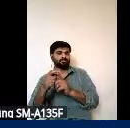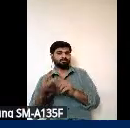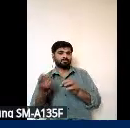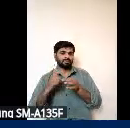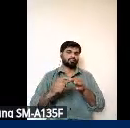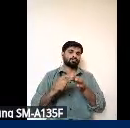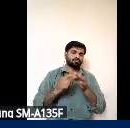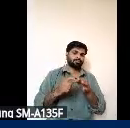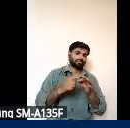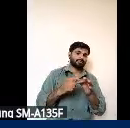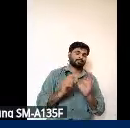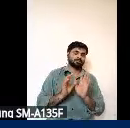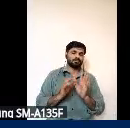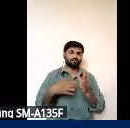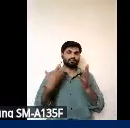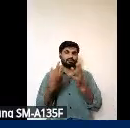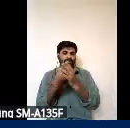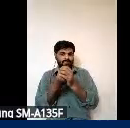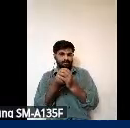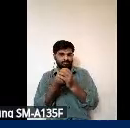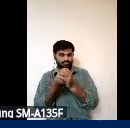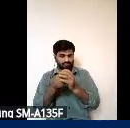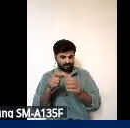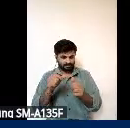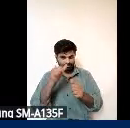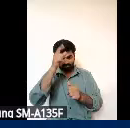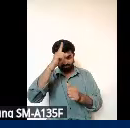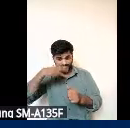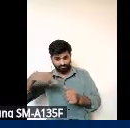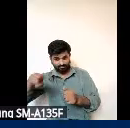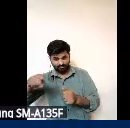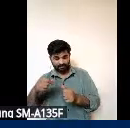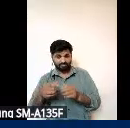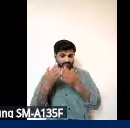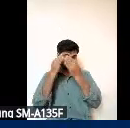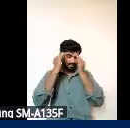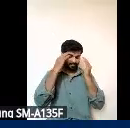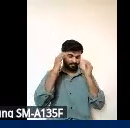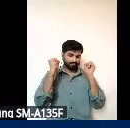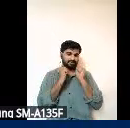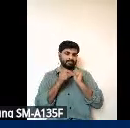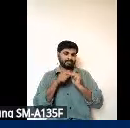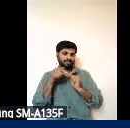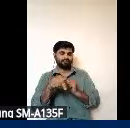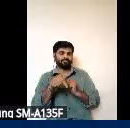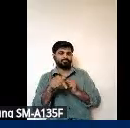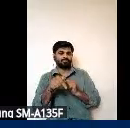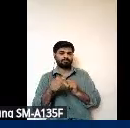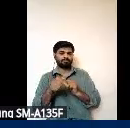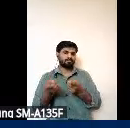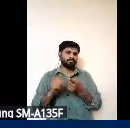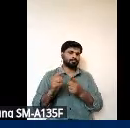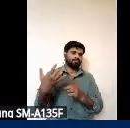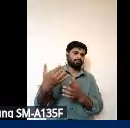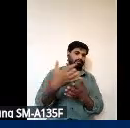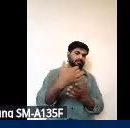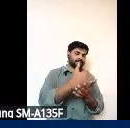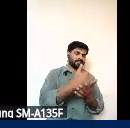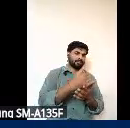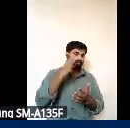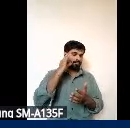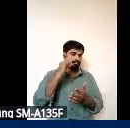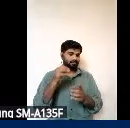country. So census exercise is also different in that way that it covers or it asks questions to every